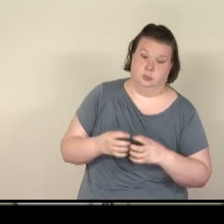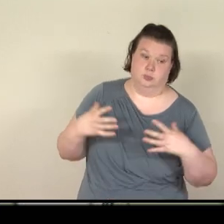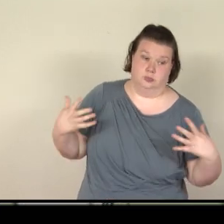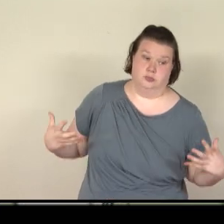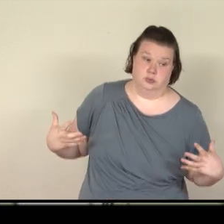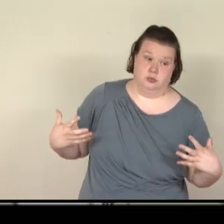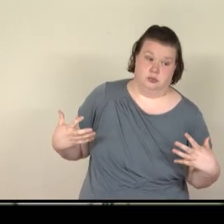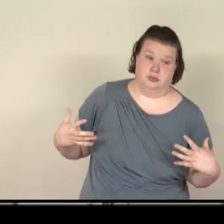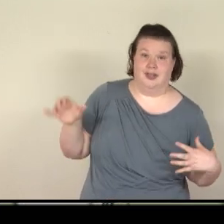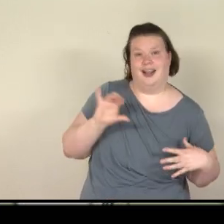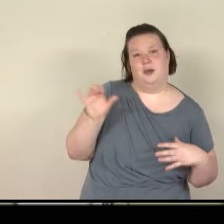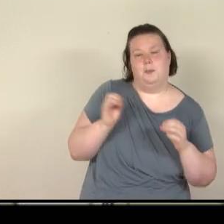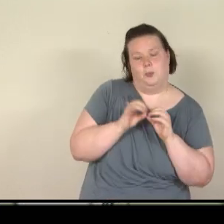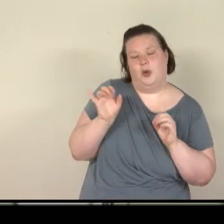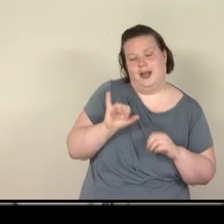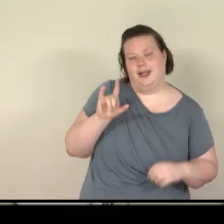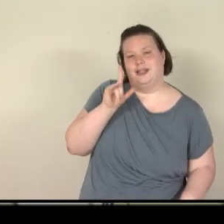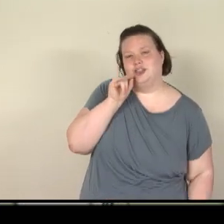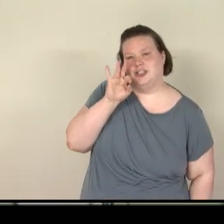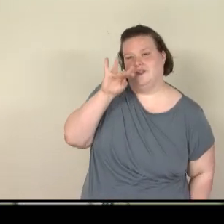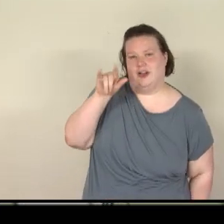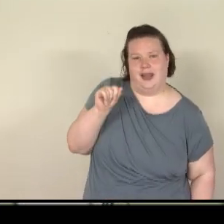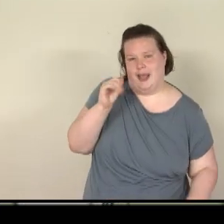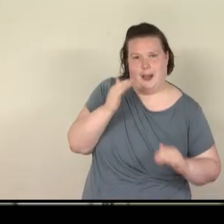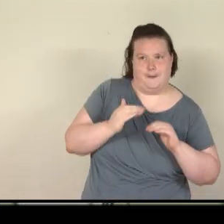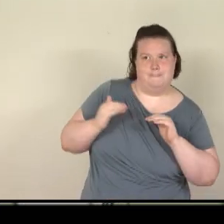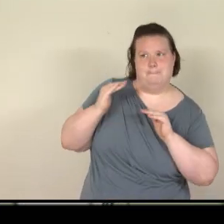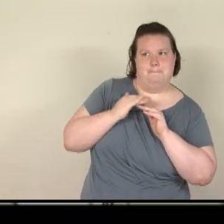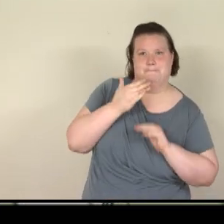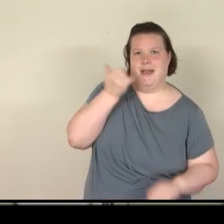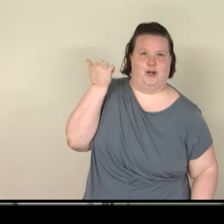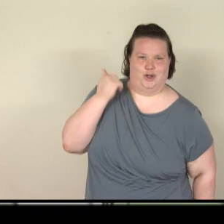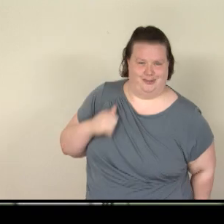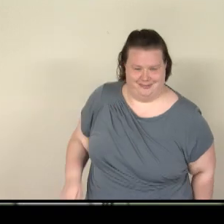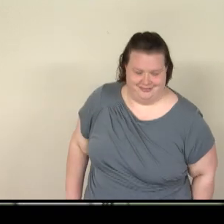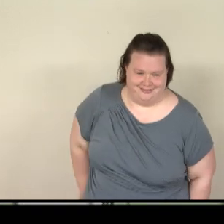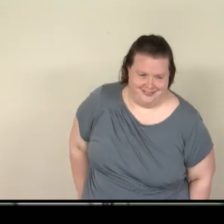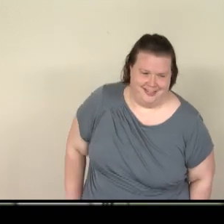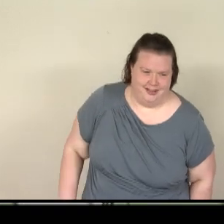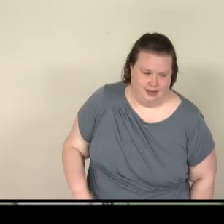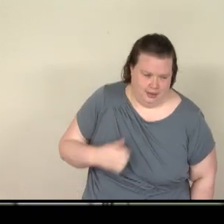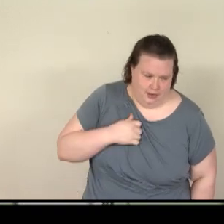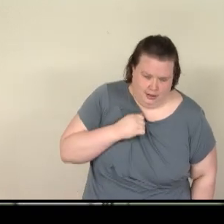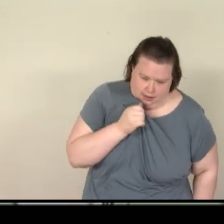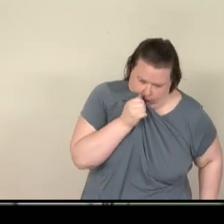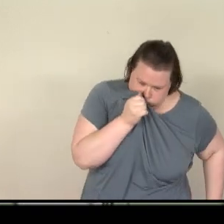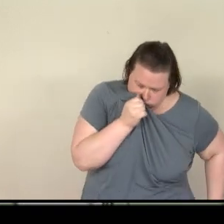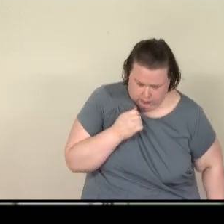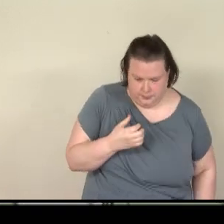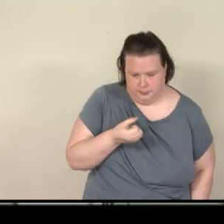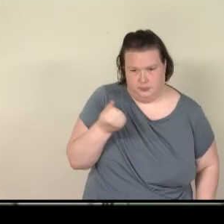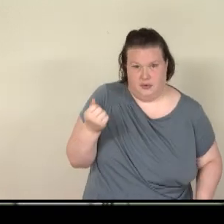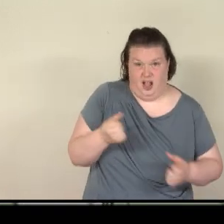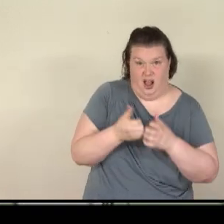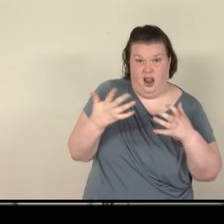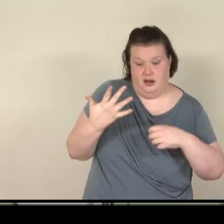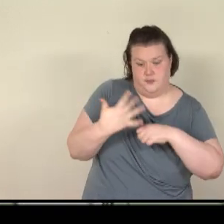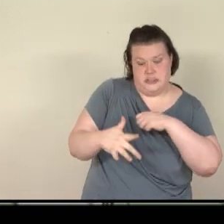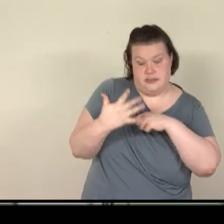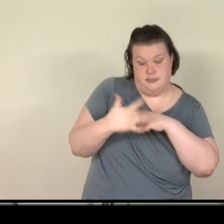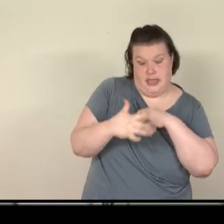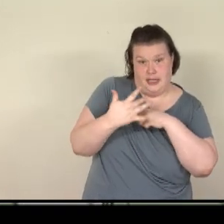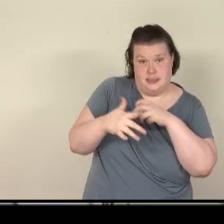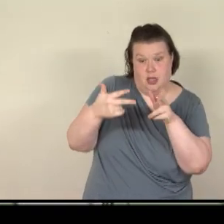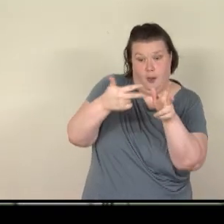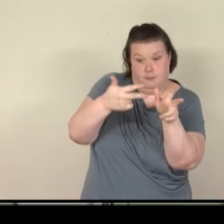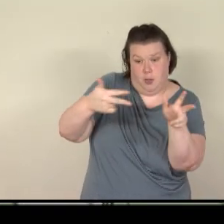more, it's more like Chick-fil-A, but even better, I think, even better. So there's a lot of stack space here to get cars off of the